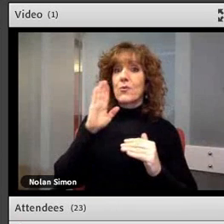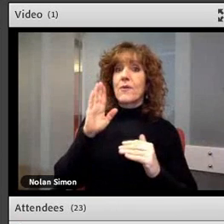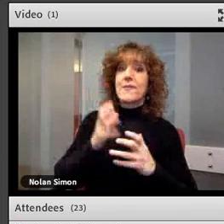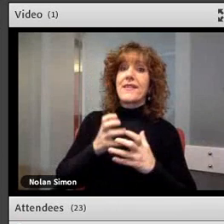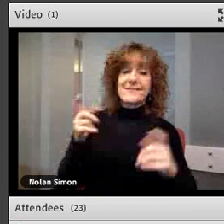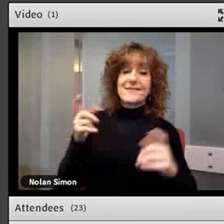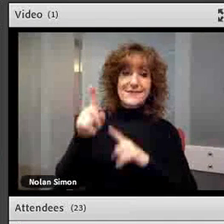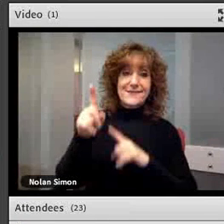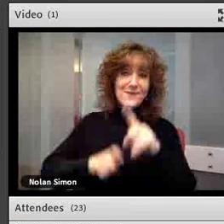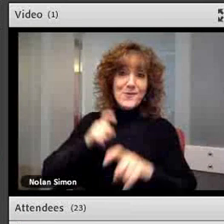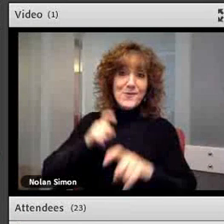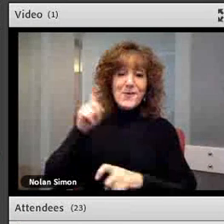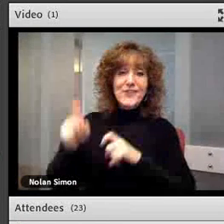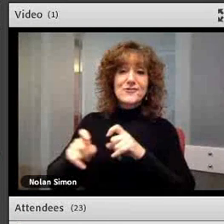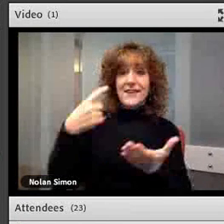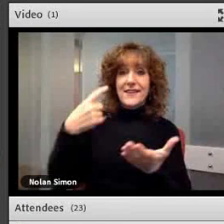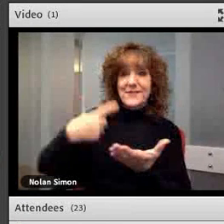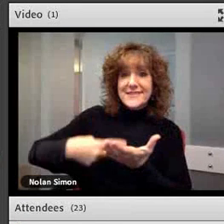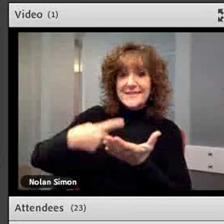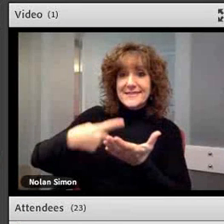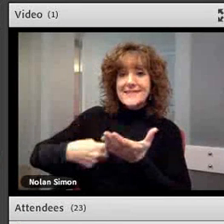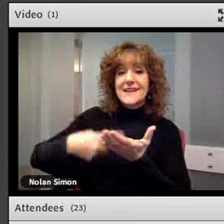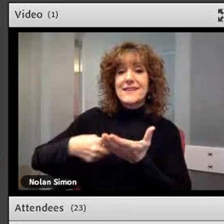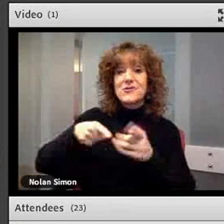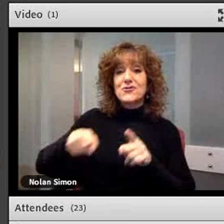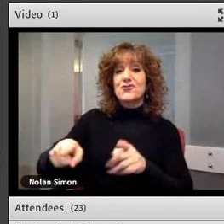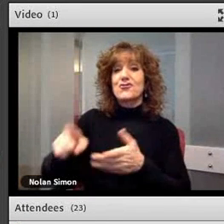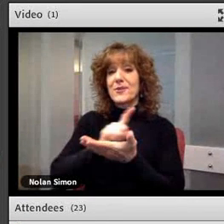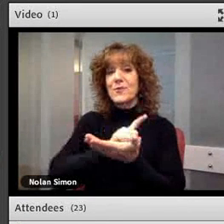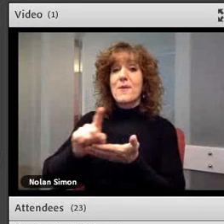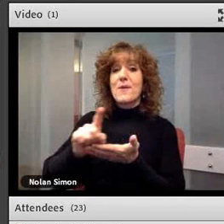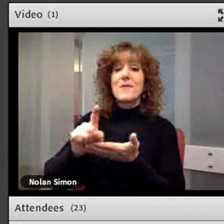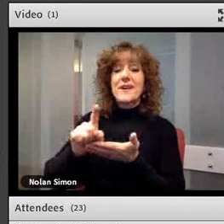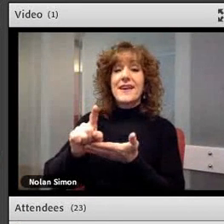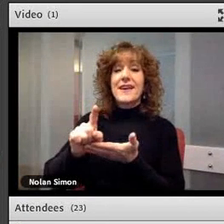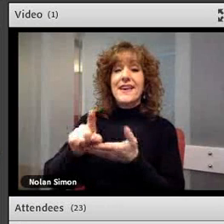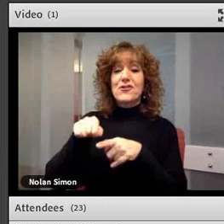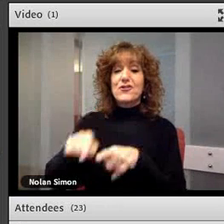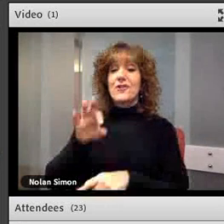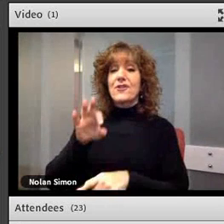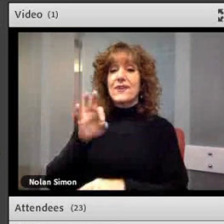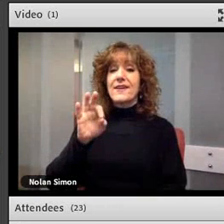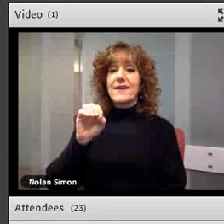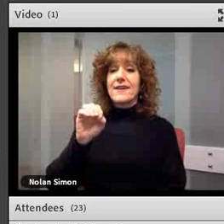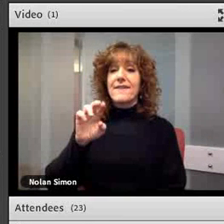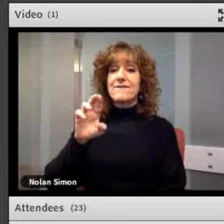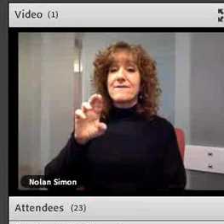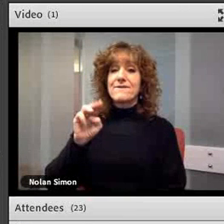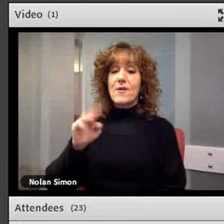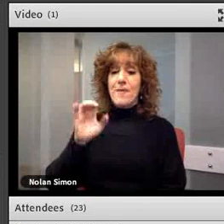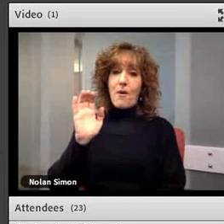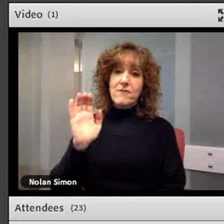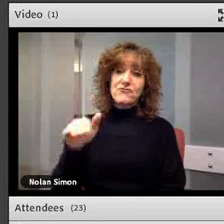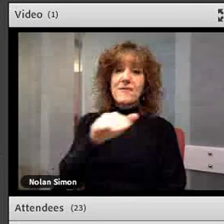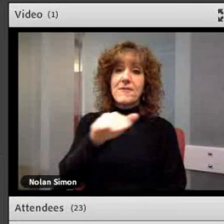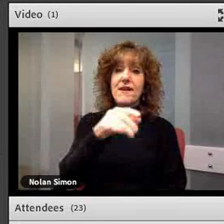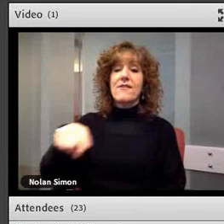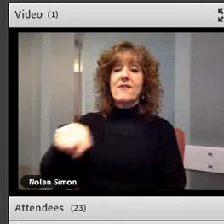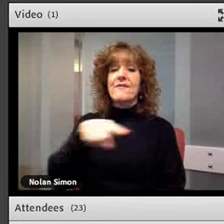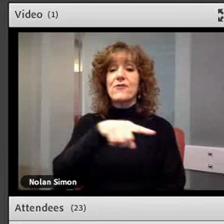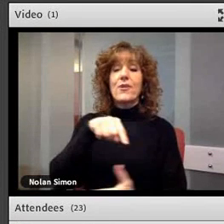of questions and discussion over the next week in the forum. I want to remind everyone